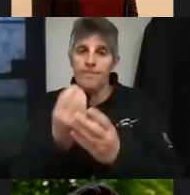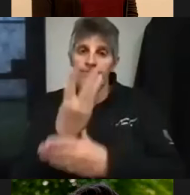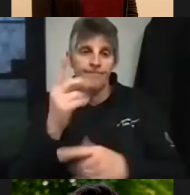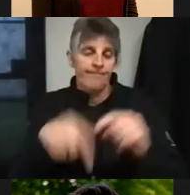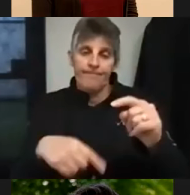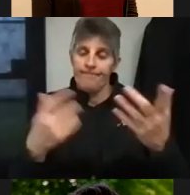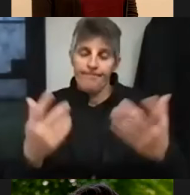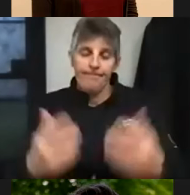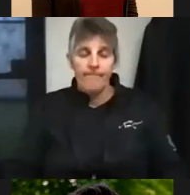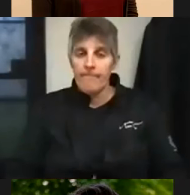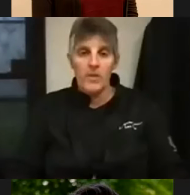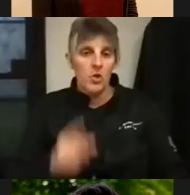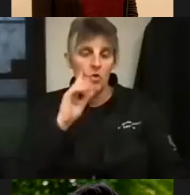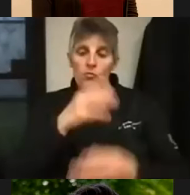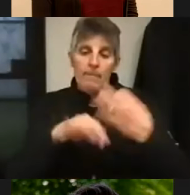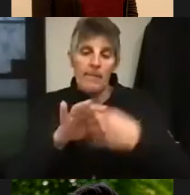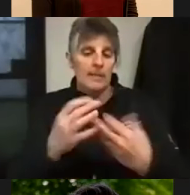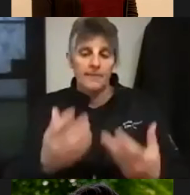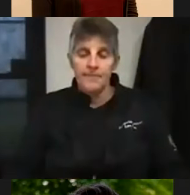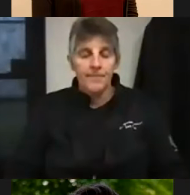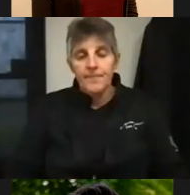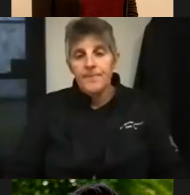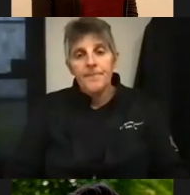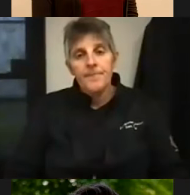regenerative state to replenish lost neurons.